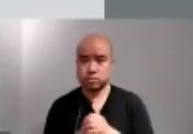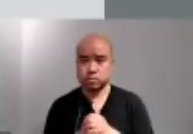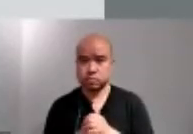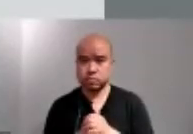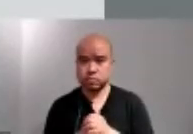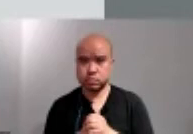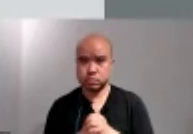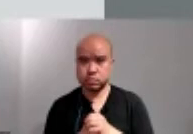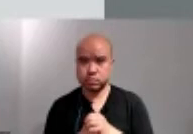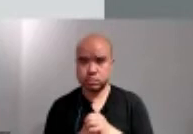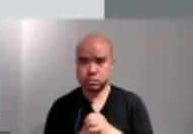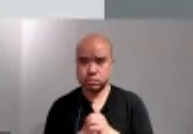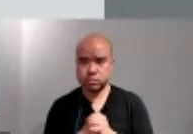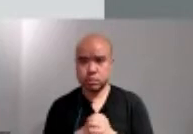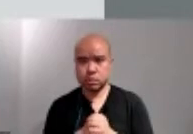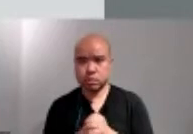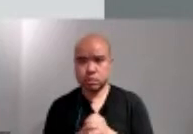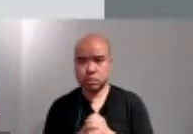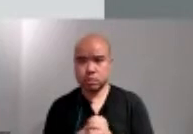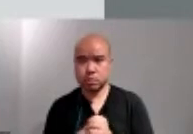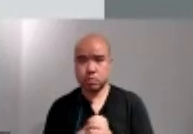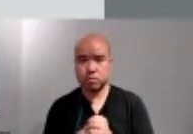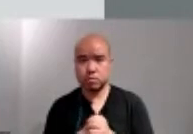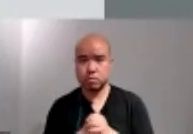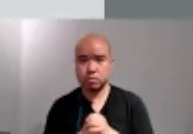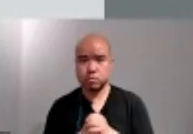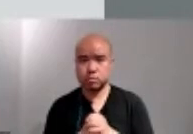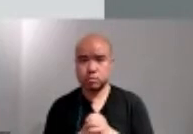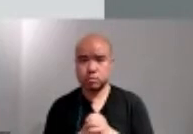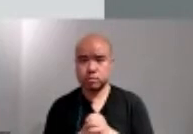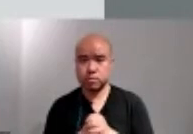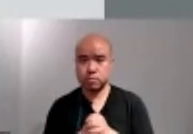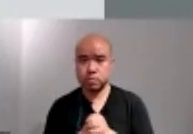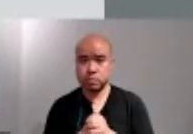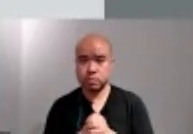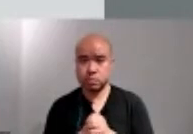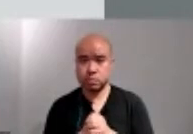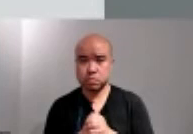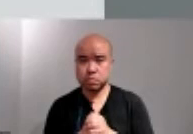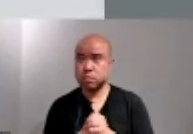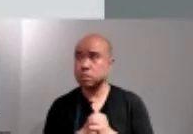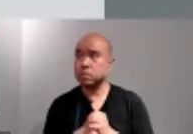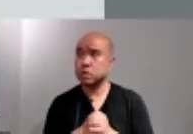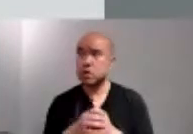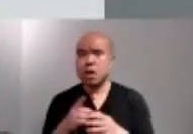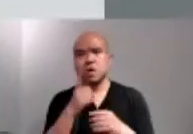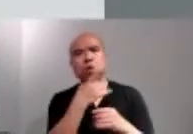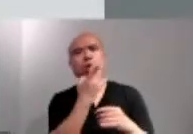puts them first. And the last is efforts to get a colleague.